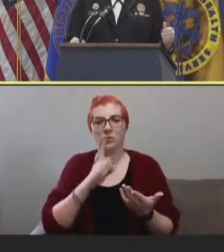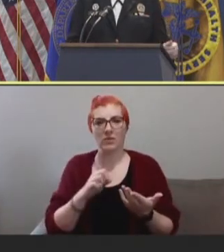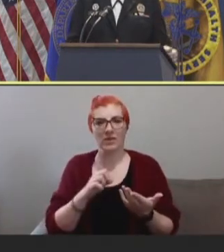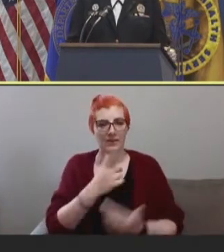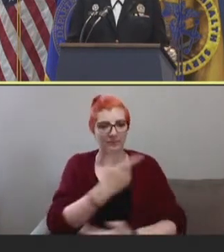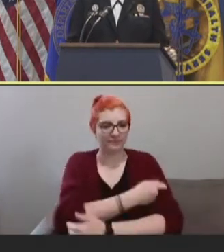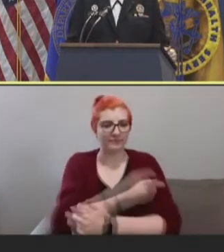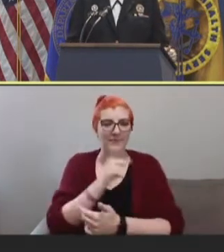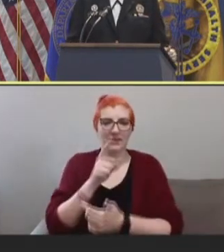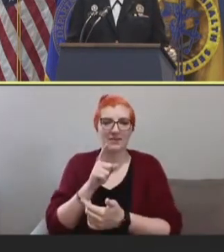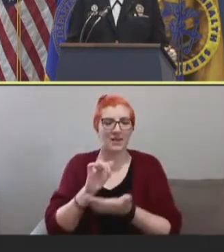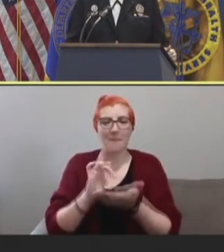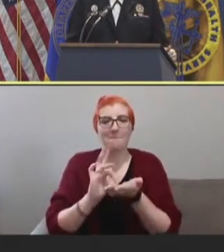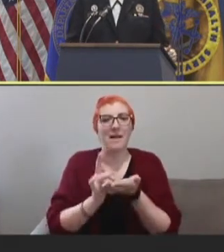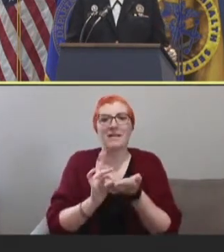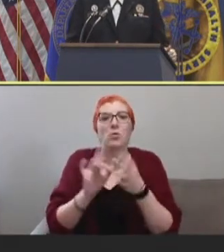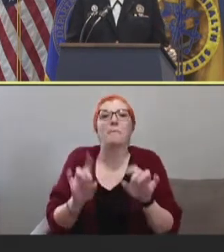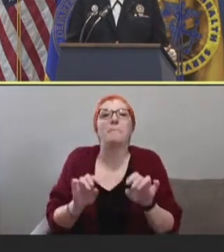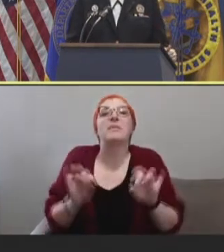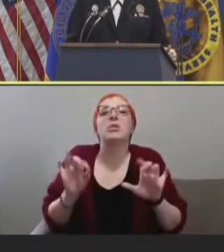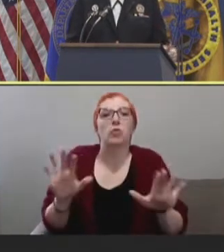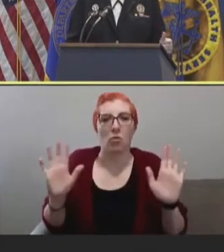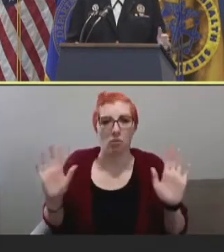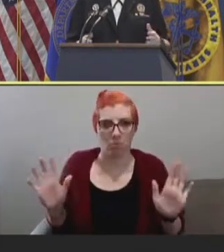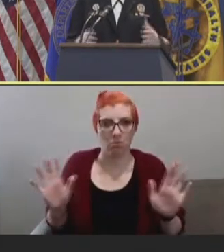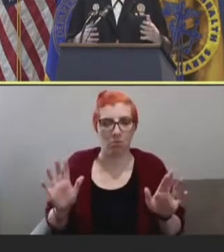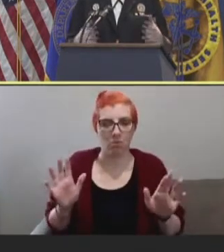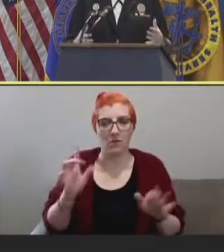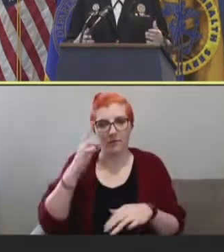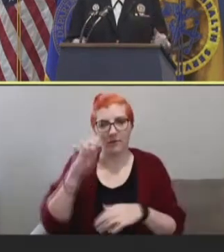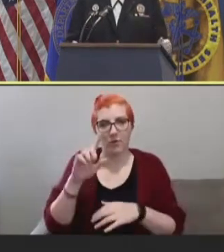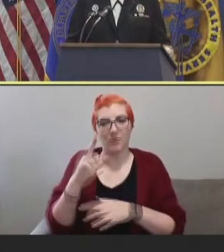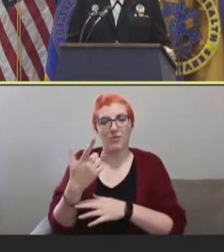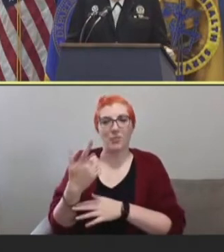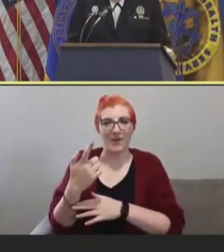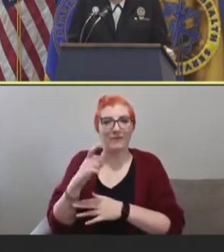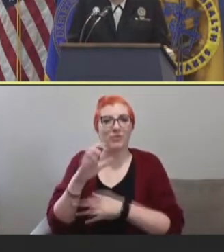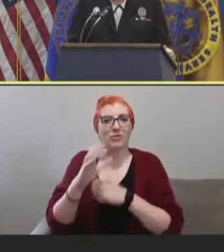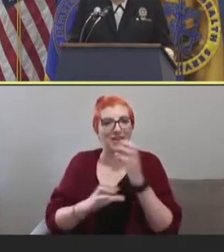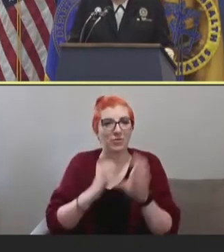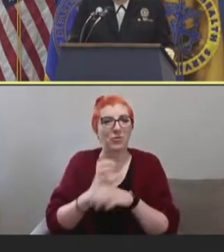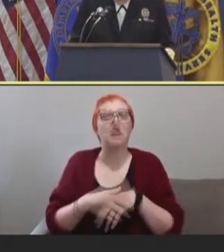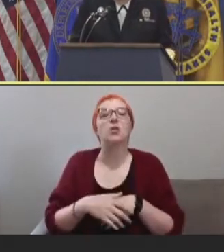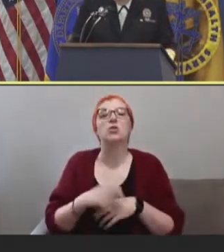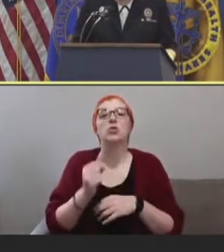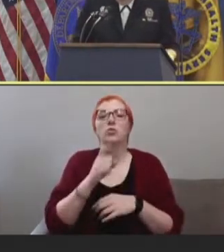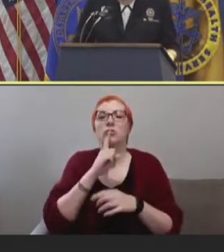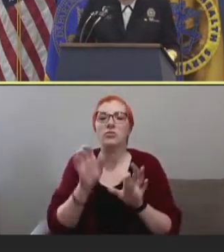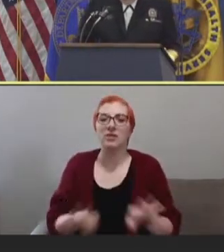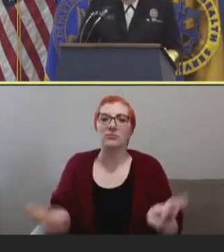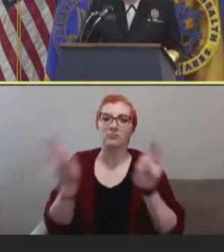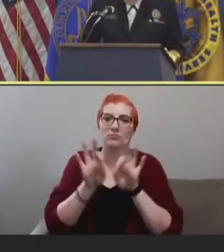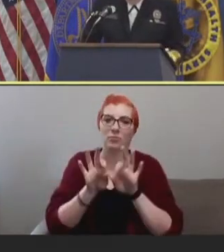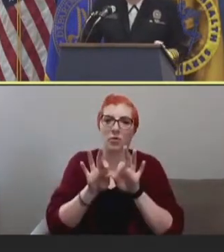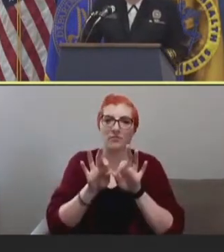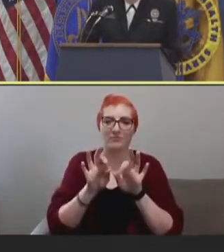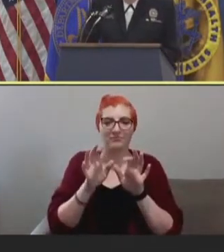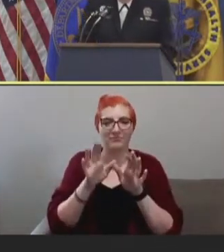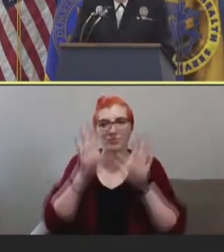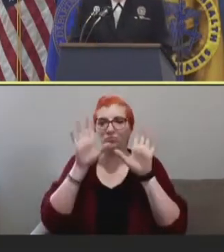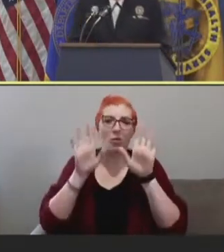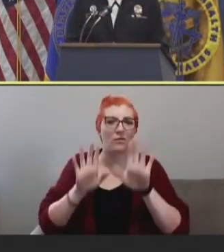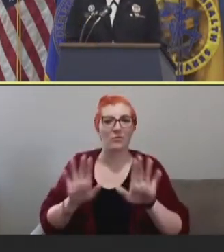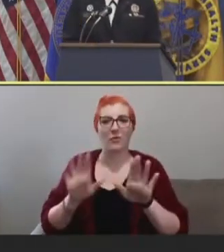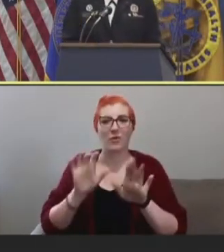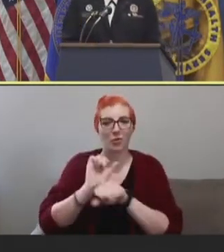medical miracles of the 20th and 21st century. And so it's just great to be working with you all here today. Leading the National